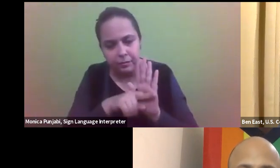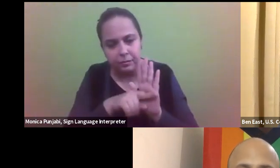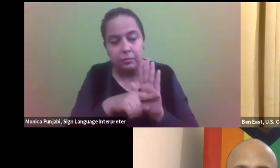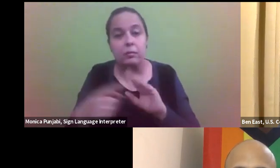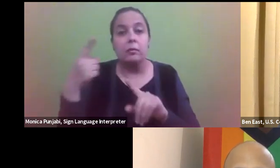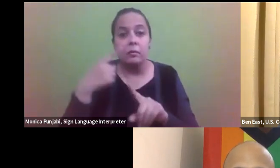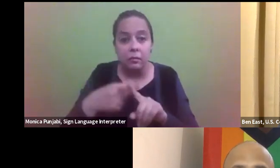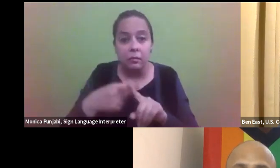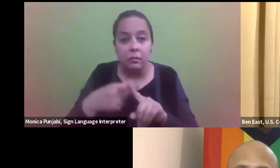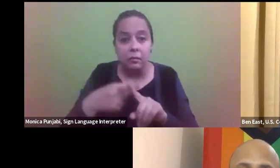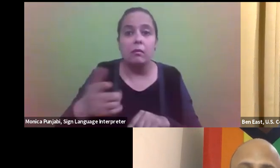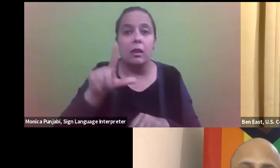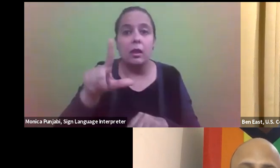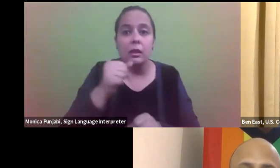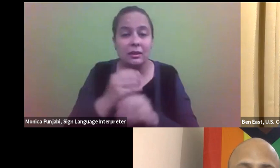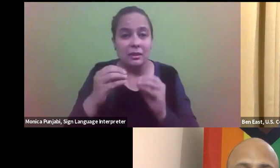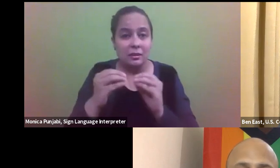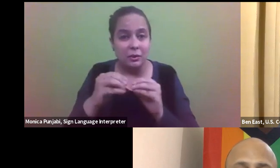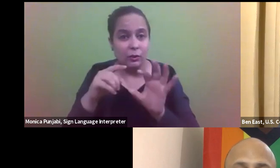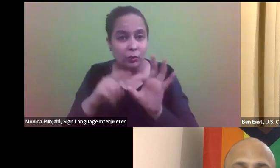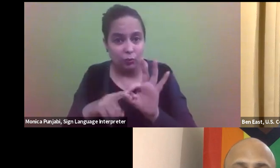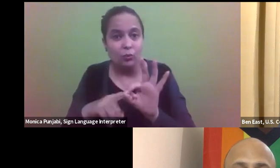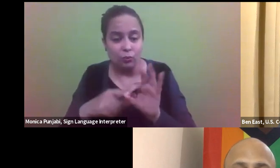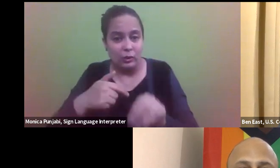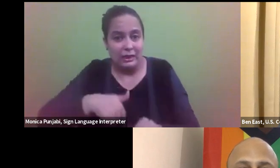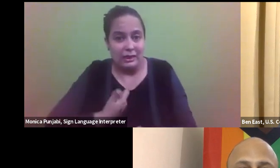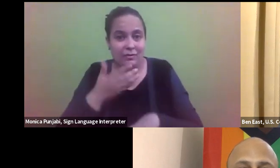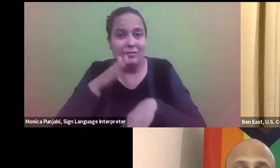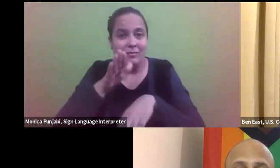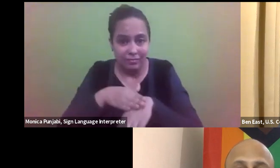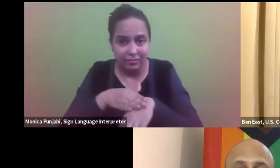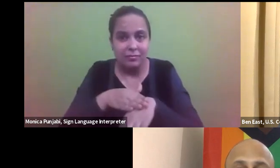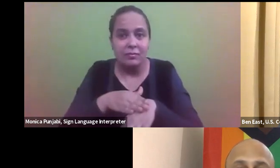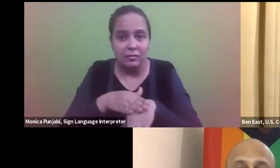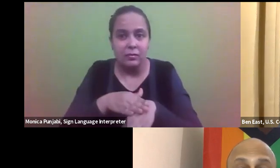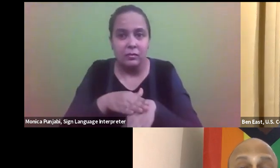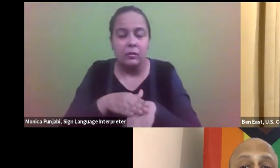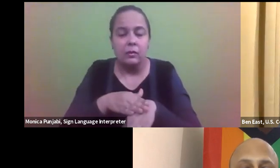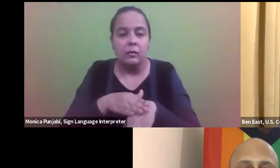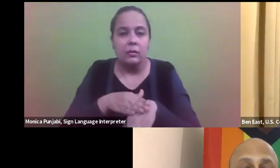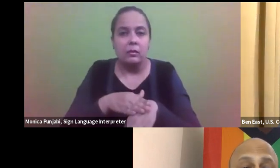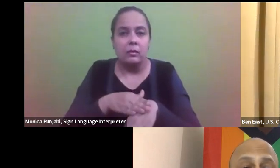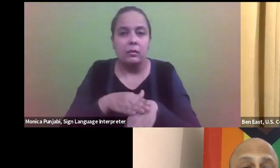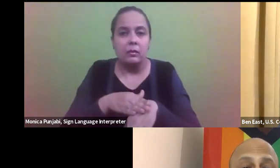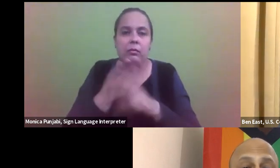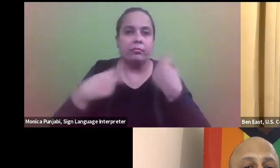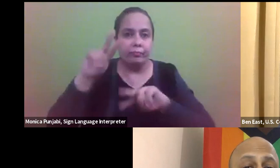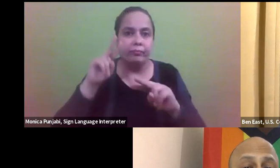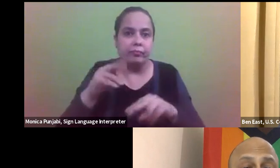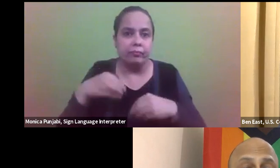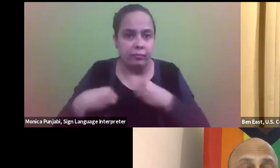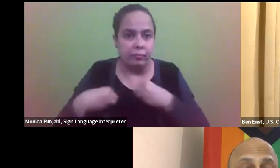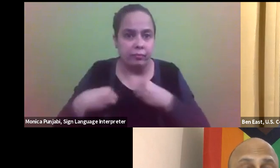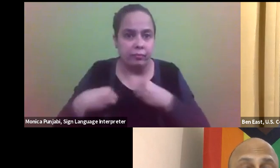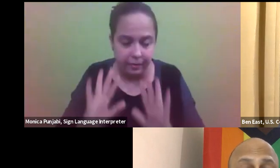experience. Now, what Suraj mentions about in his book is about the Dalit individuals who have become privileged by using the access